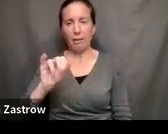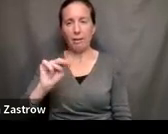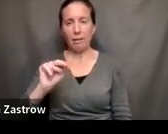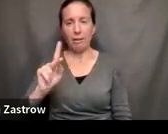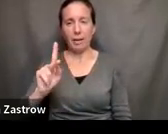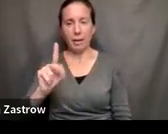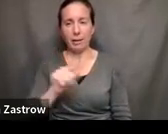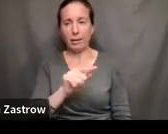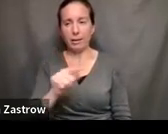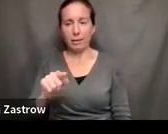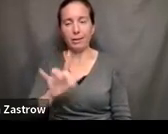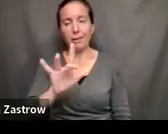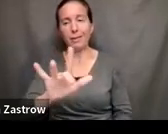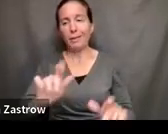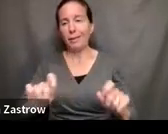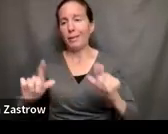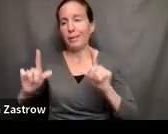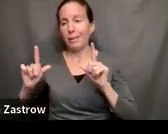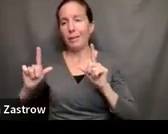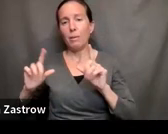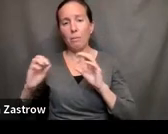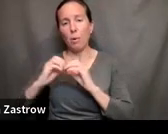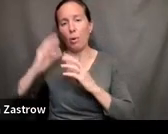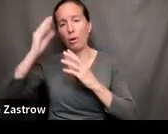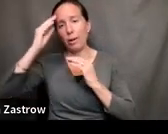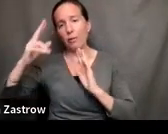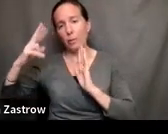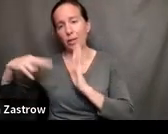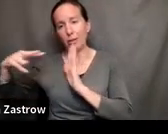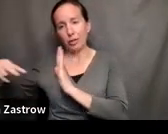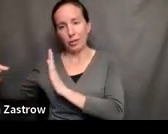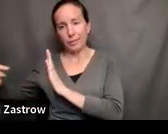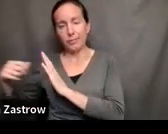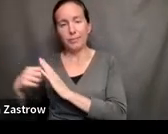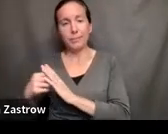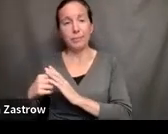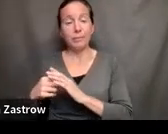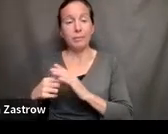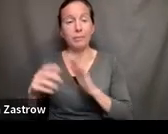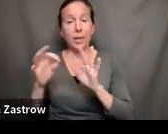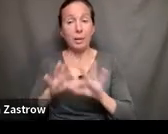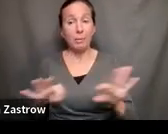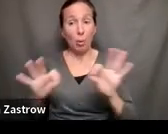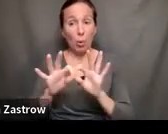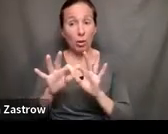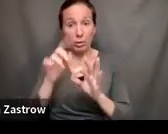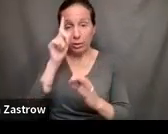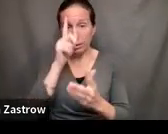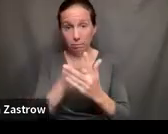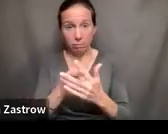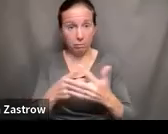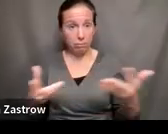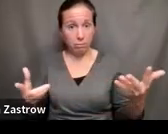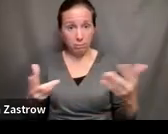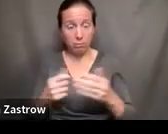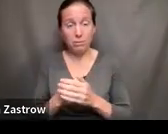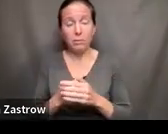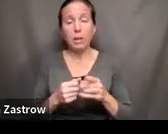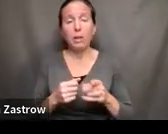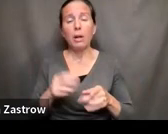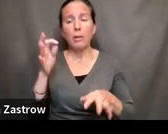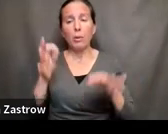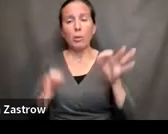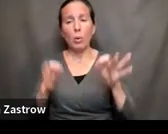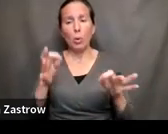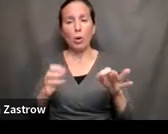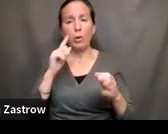to some information about it there if you're interested. But the important thing is that the court identified